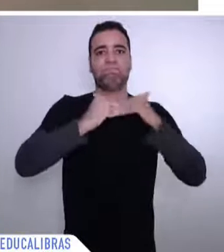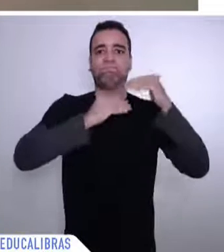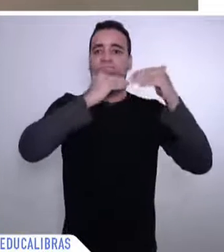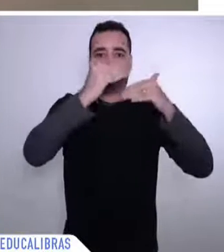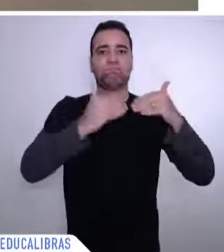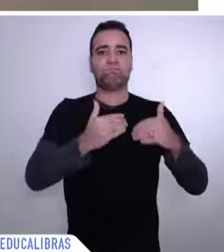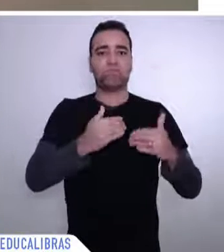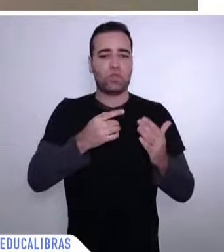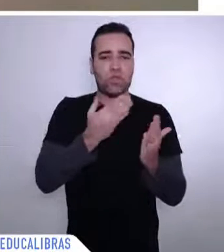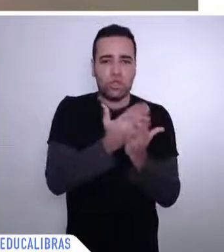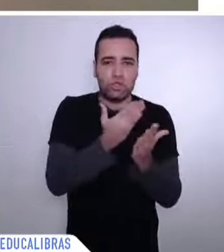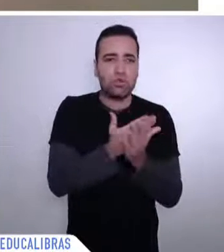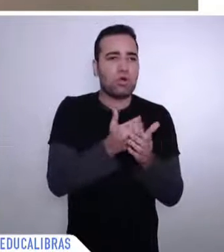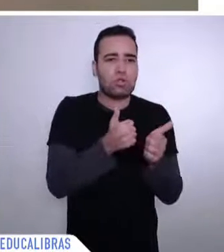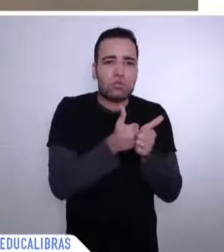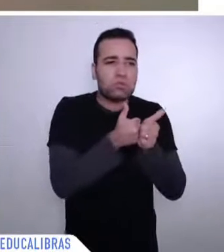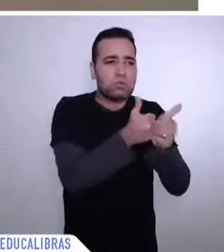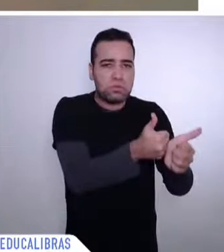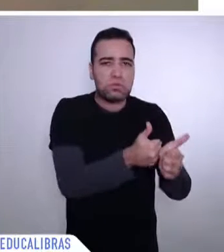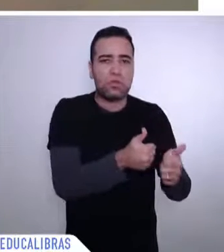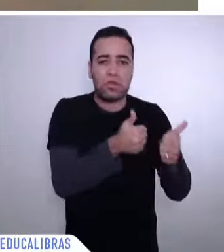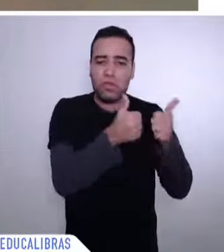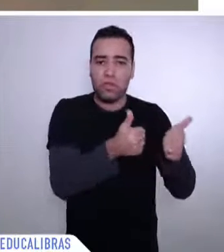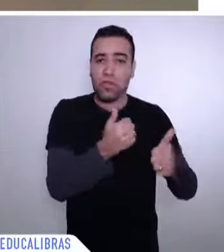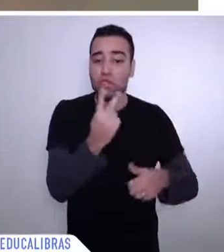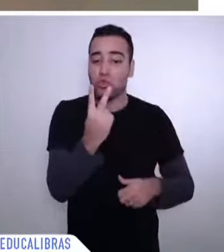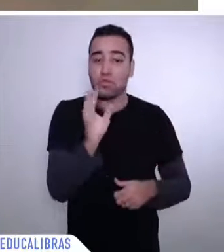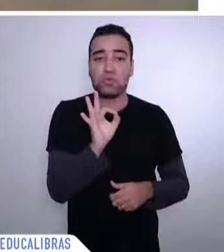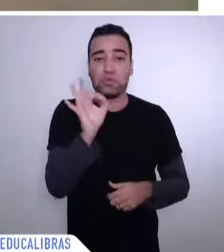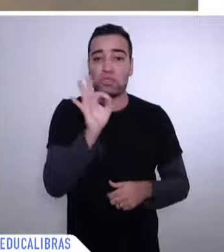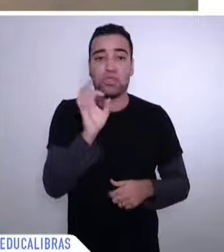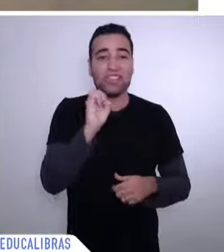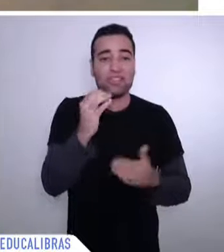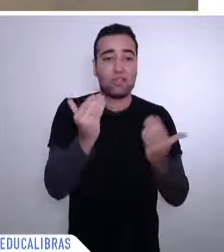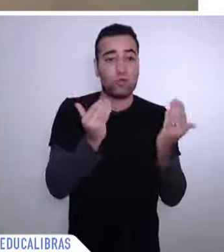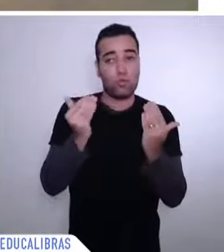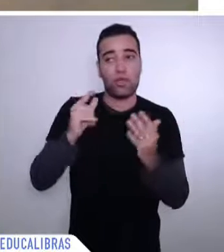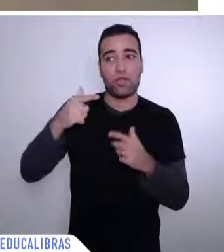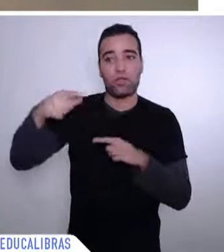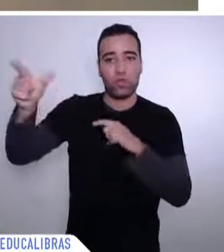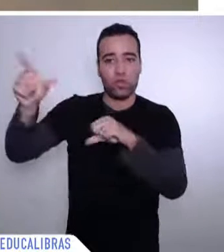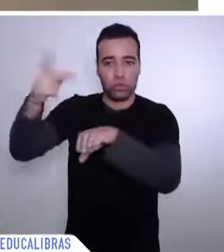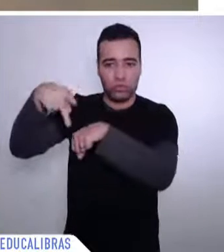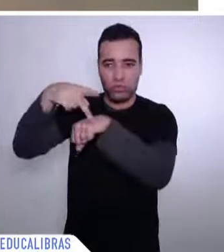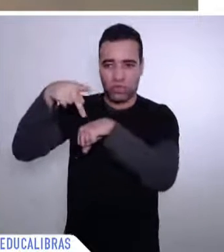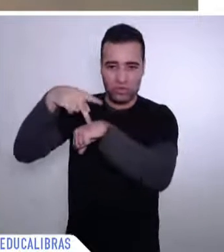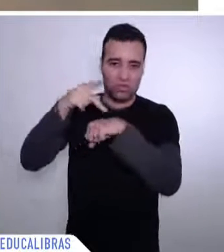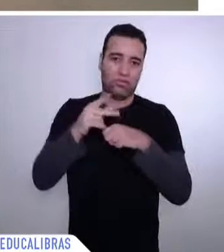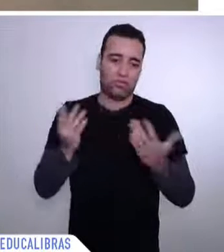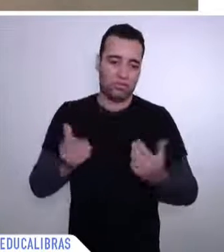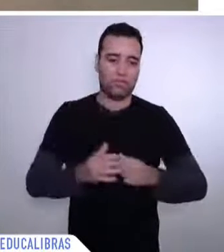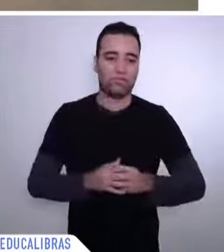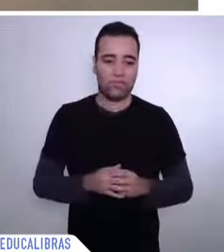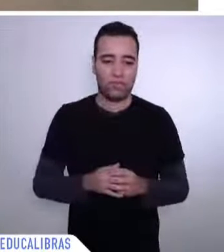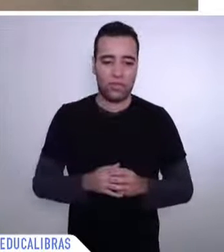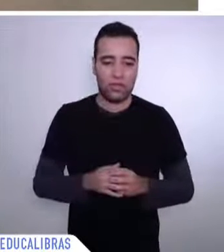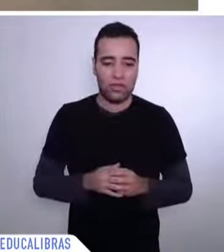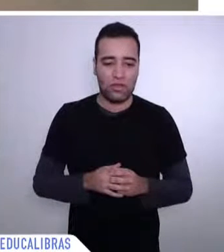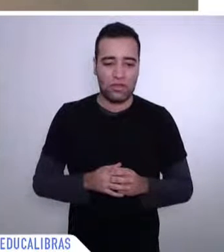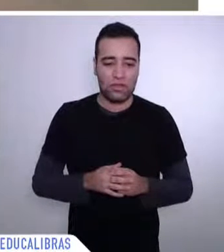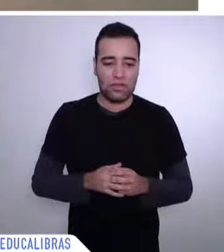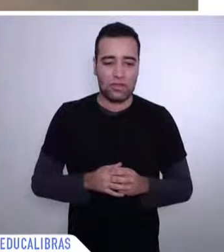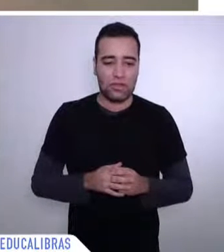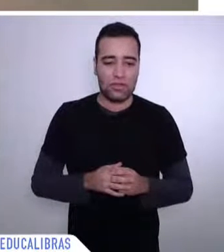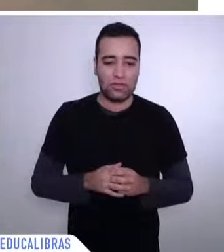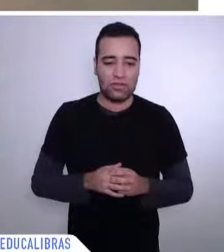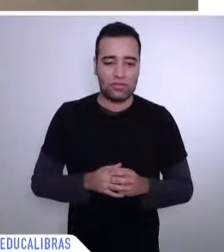average, that's 16%. In Brazil, 43% of students on the PISA